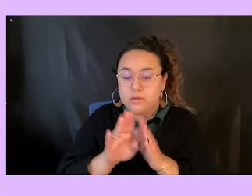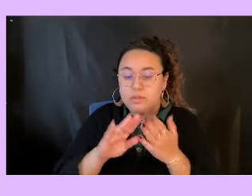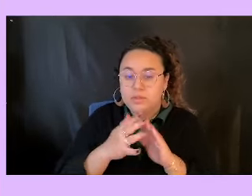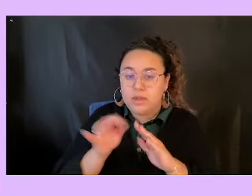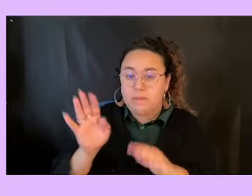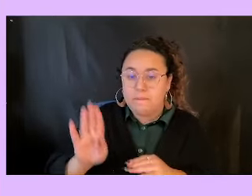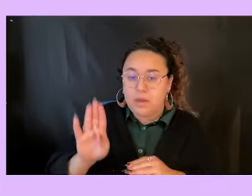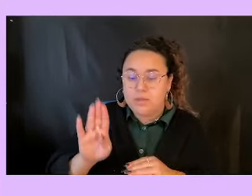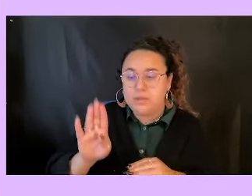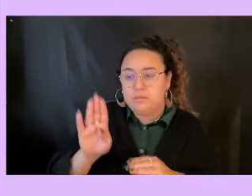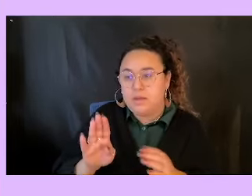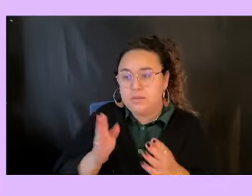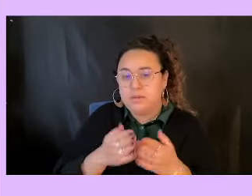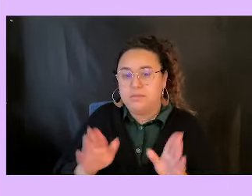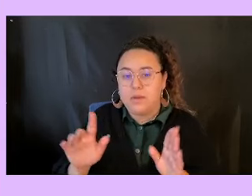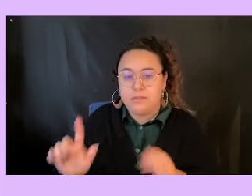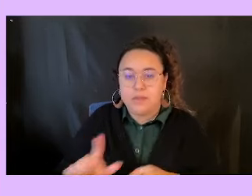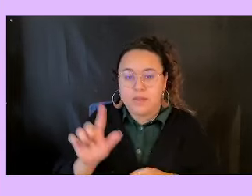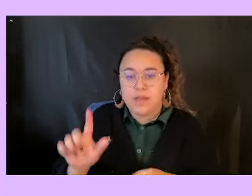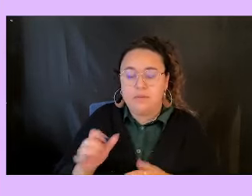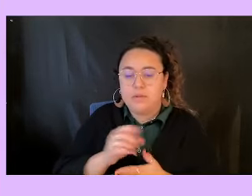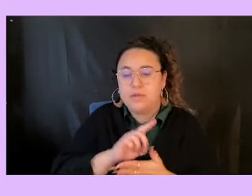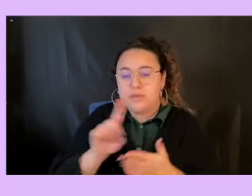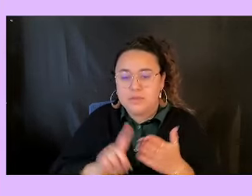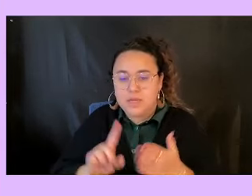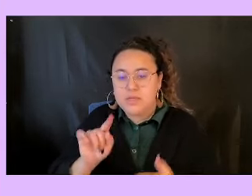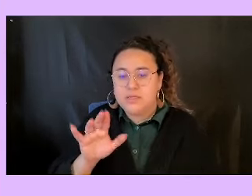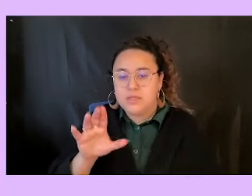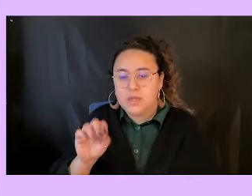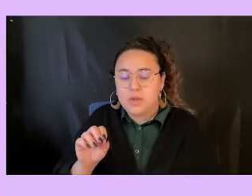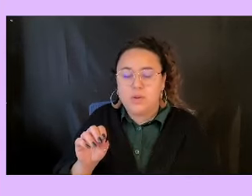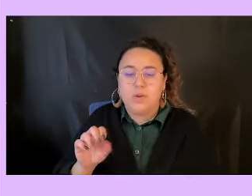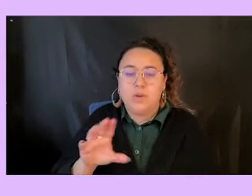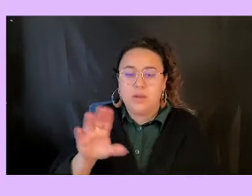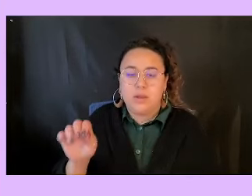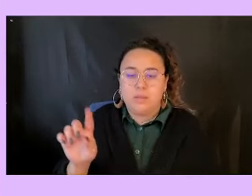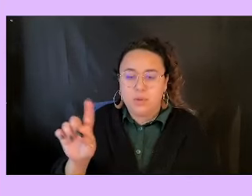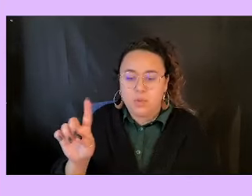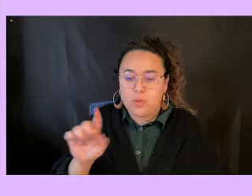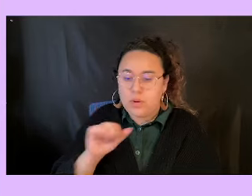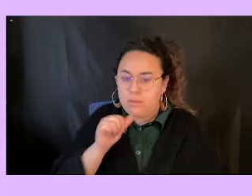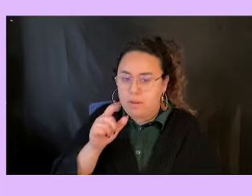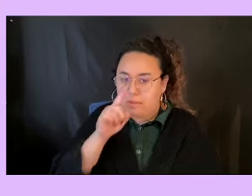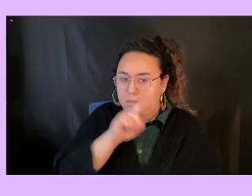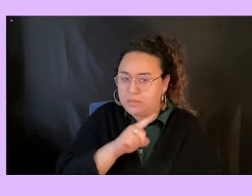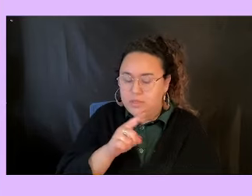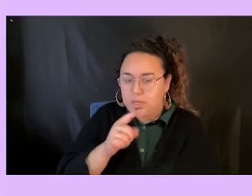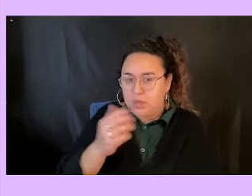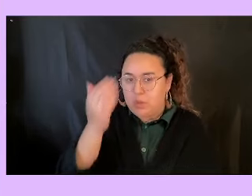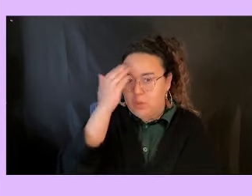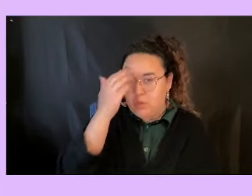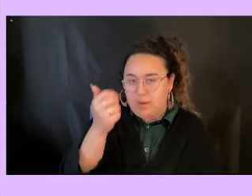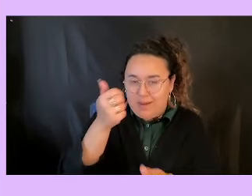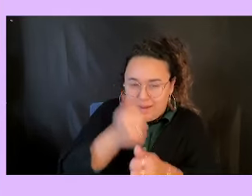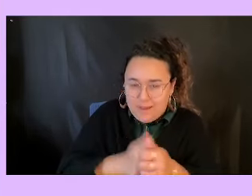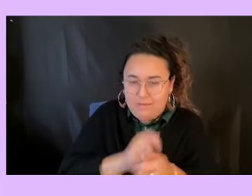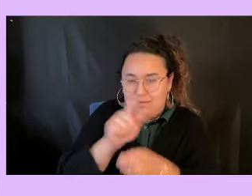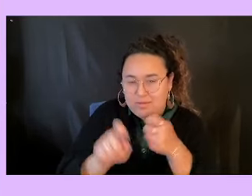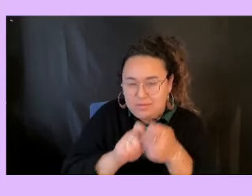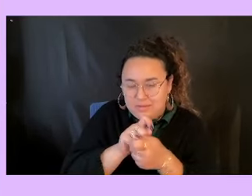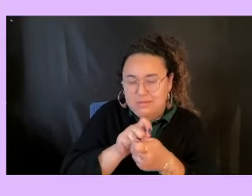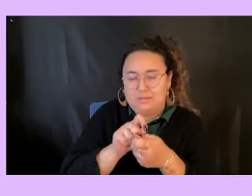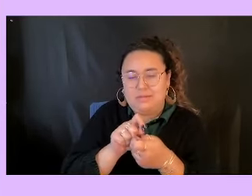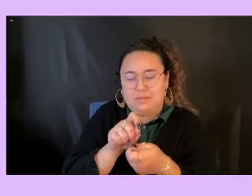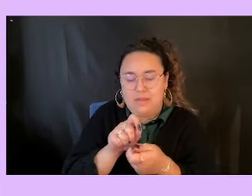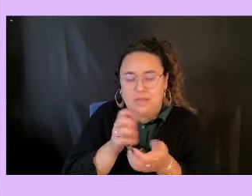and Design Studio and Company One. And I won't pretend, I'm just learning about it, so I won't pretend to know like every nuance of the relationship,